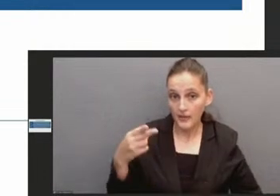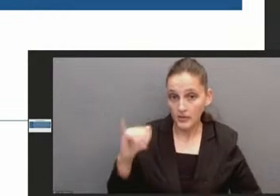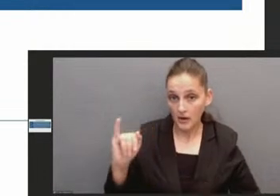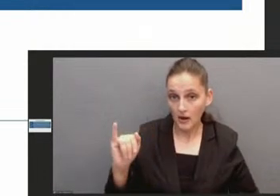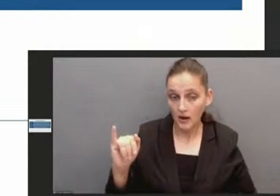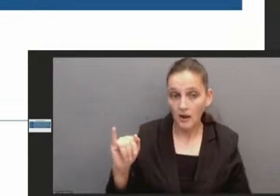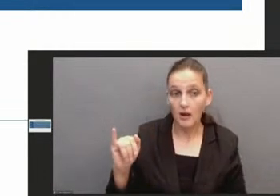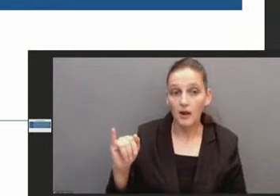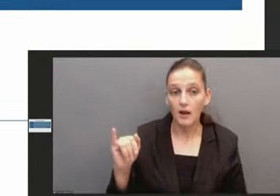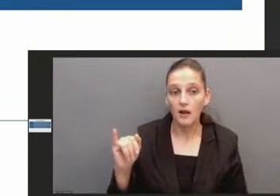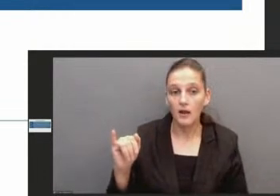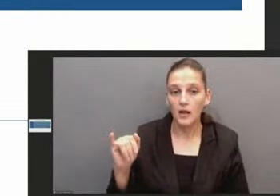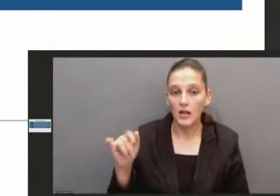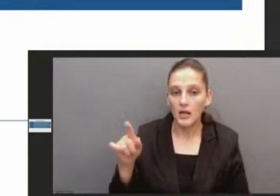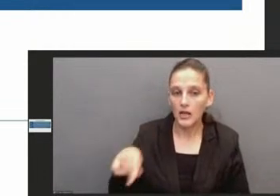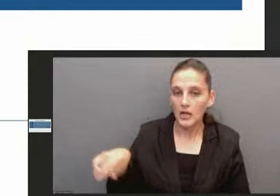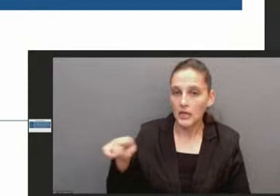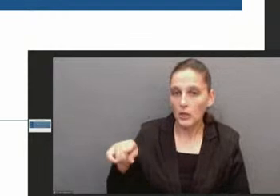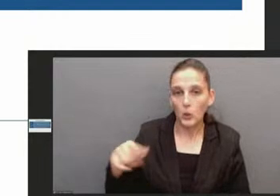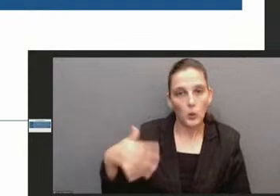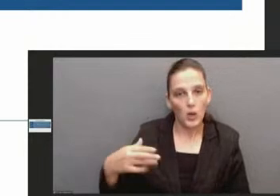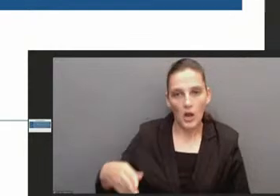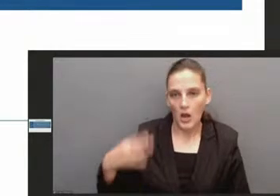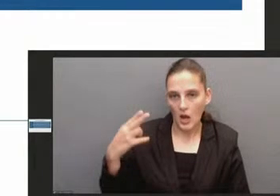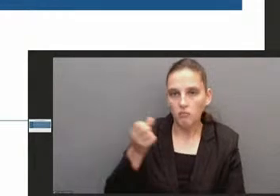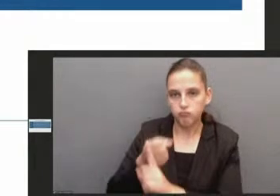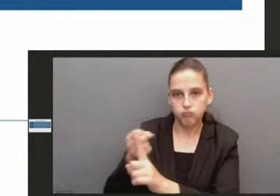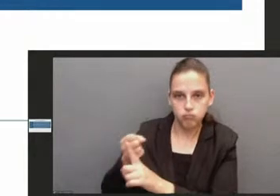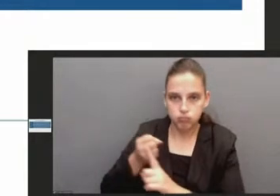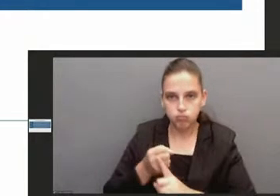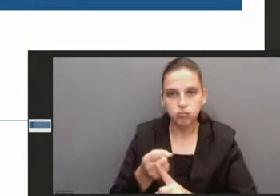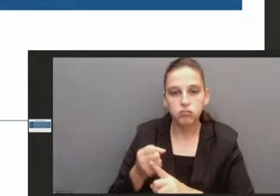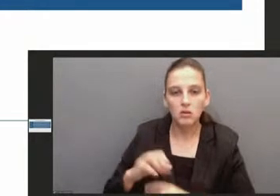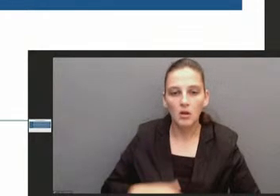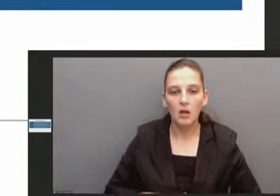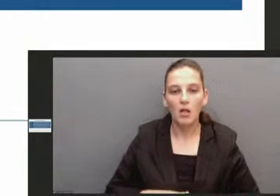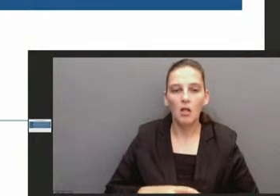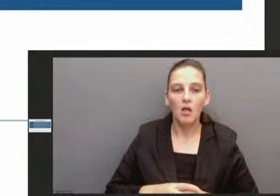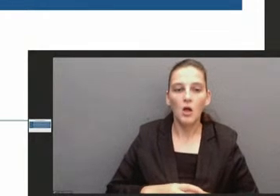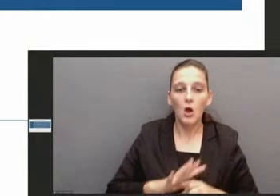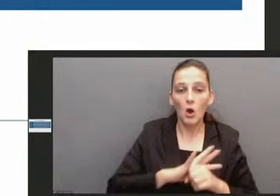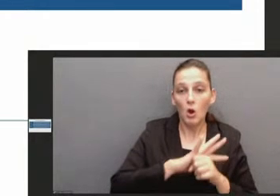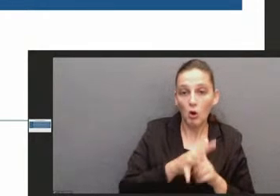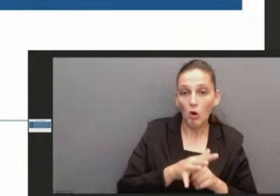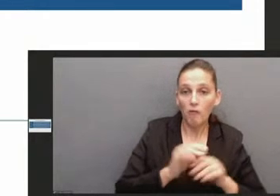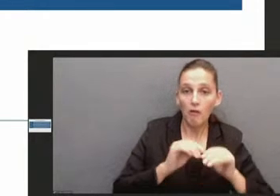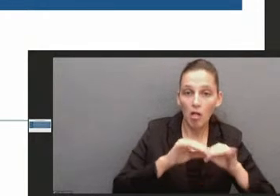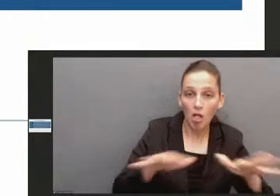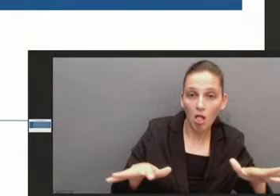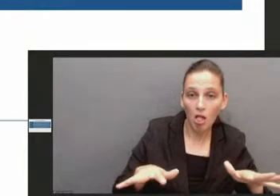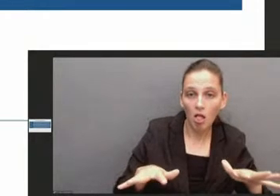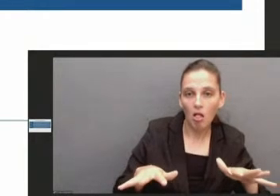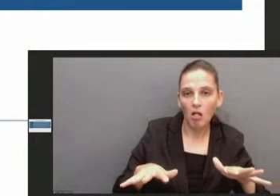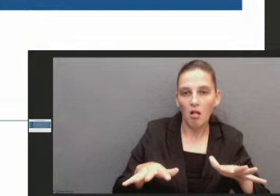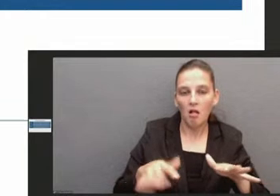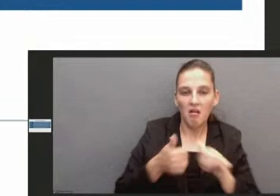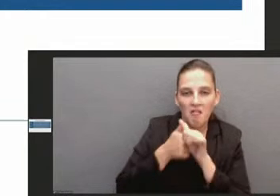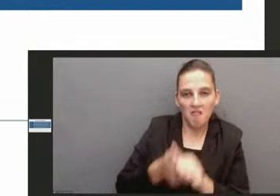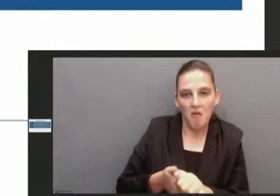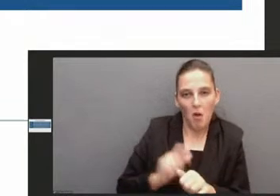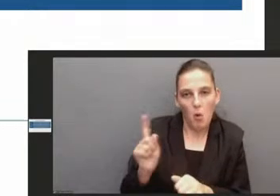members have been especially impacted. References to the COVID-19 pandemic by geographic location of its